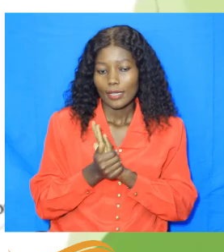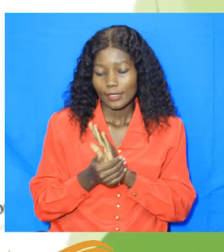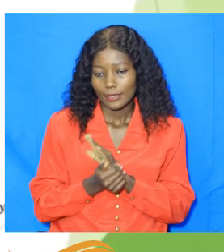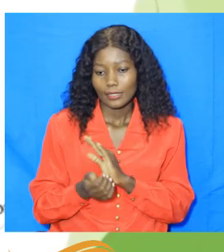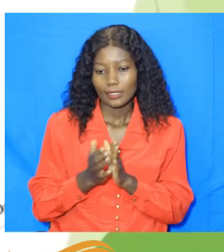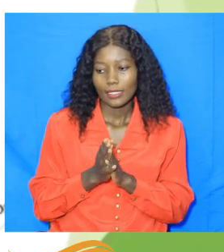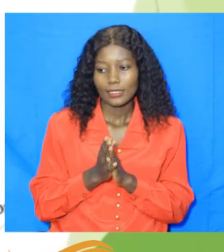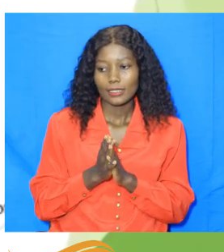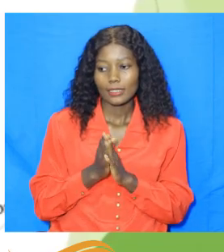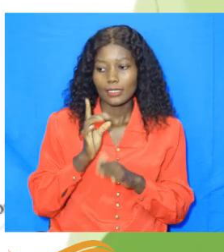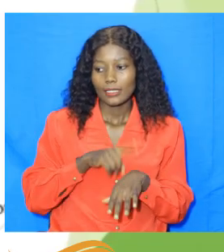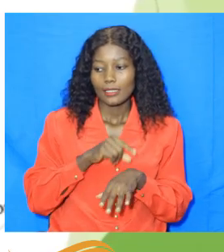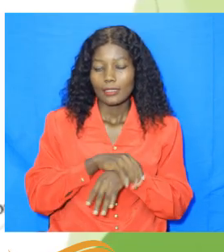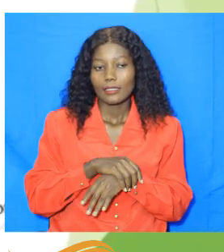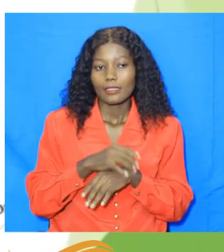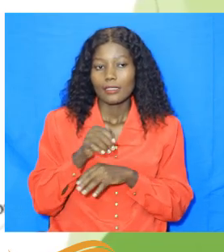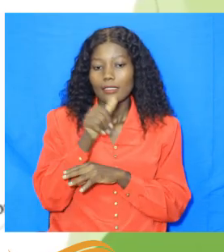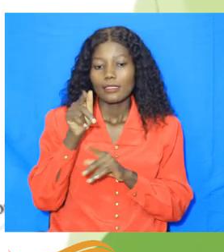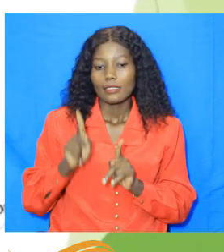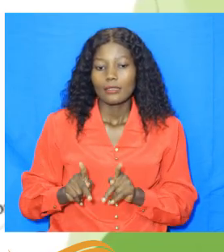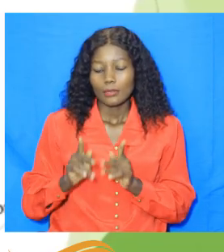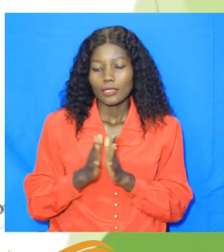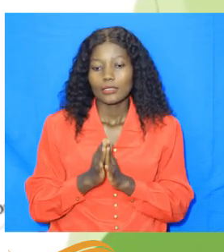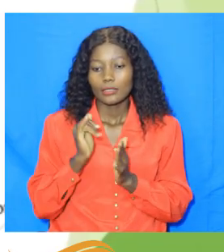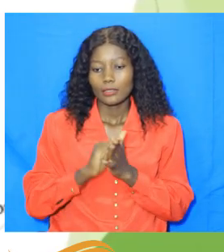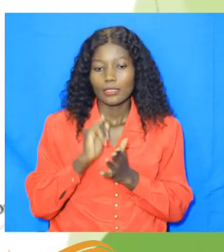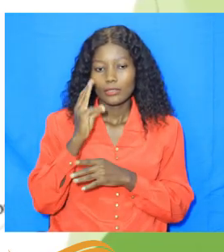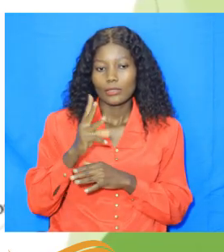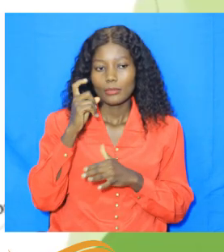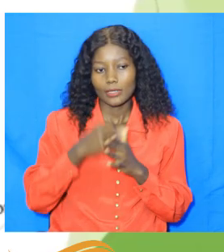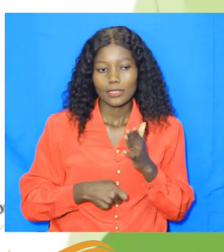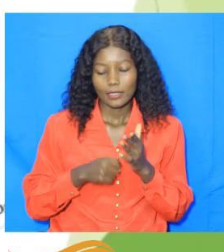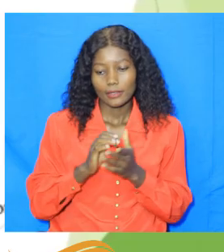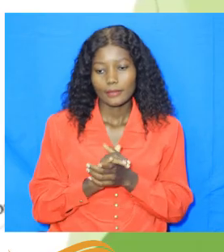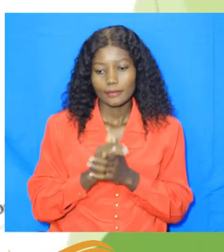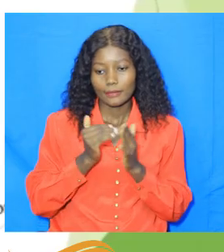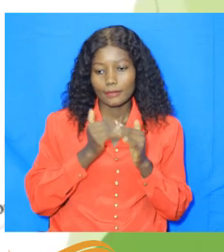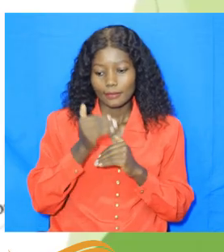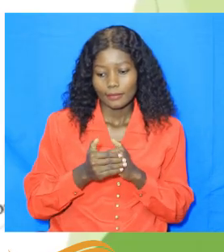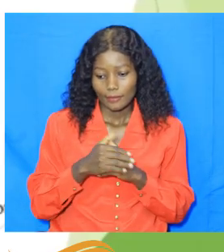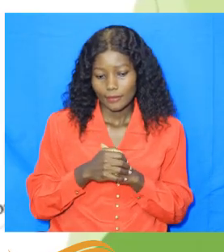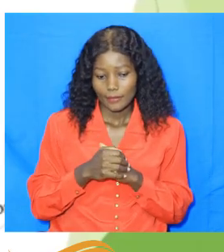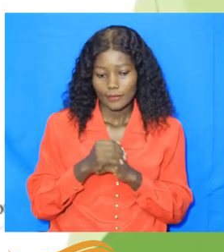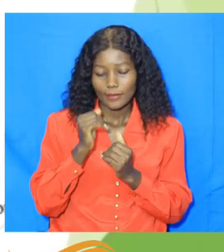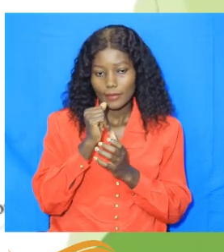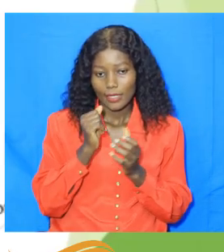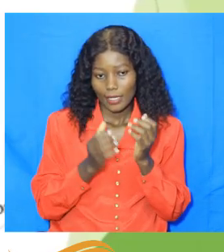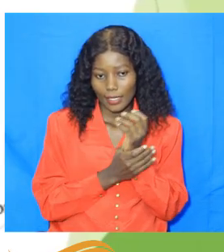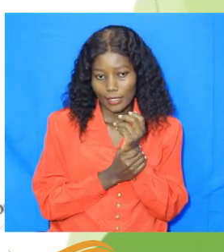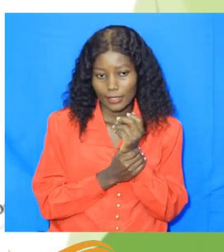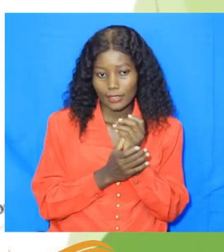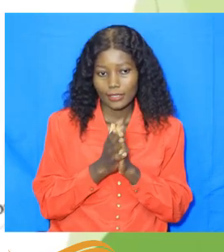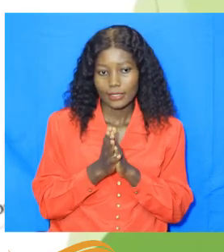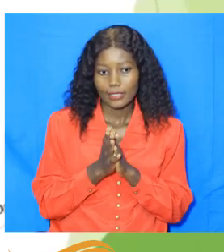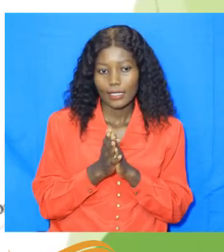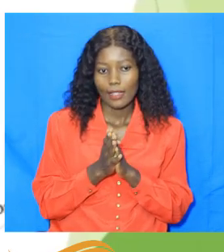upon catching the opponent's kick, that will be penalized. After catching the kick or catching